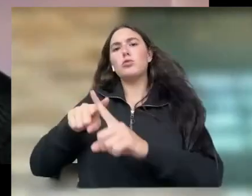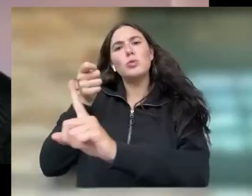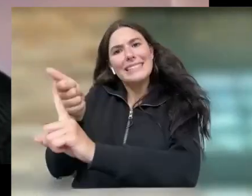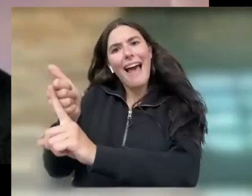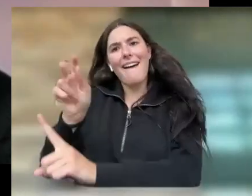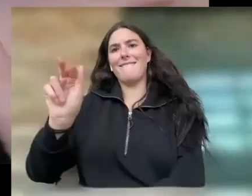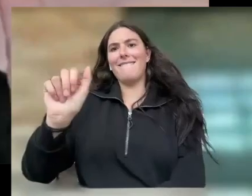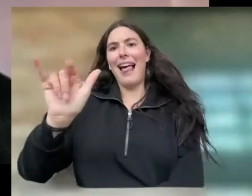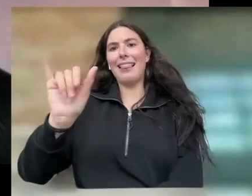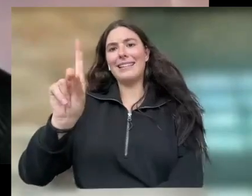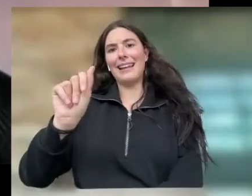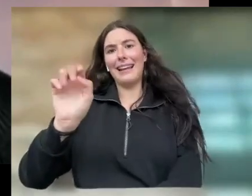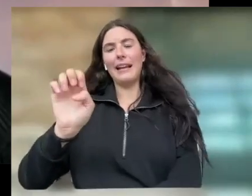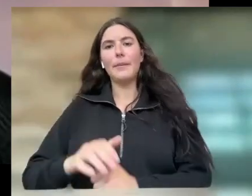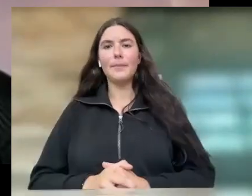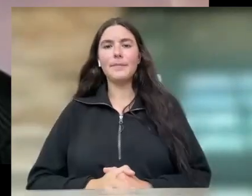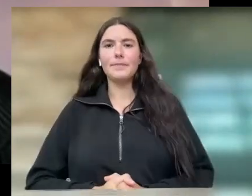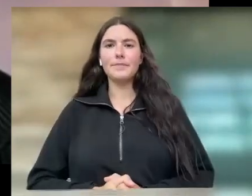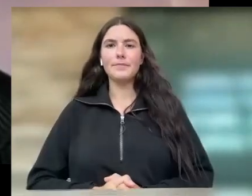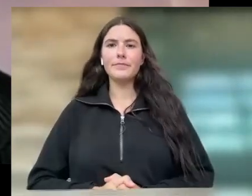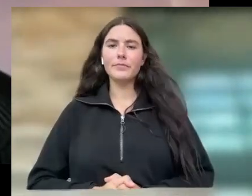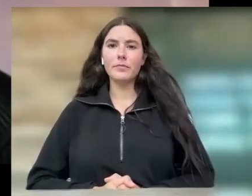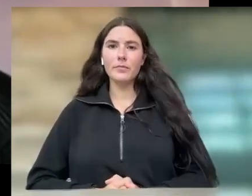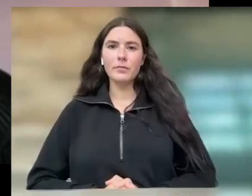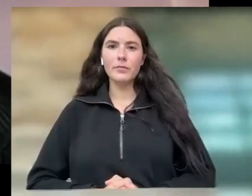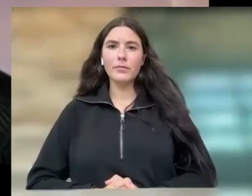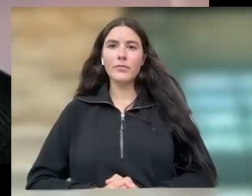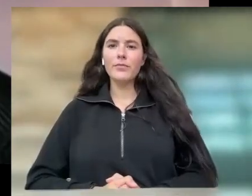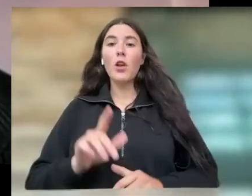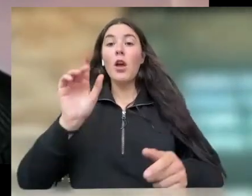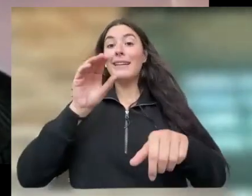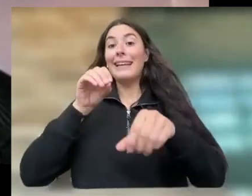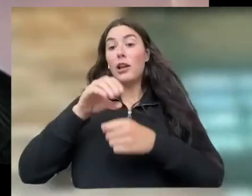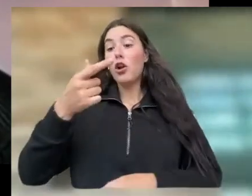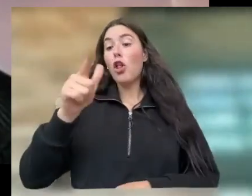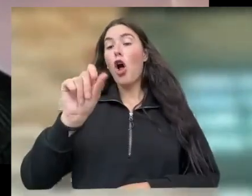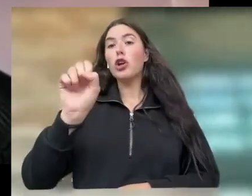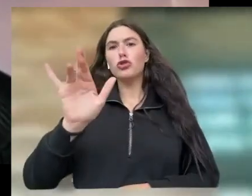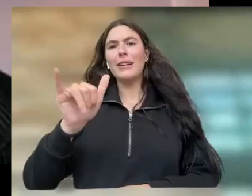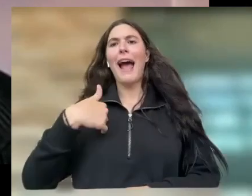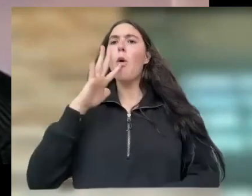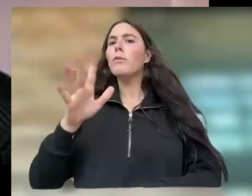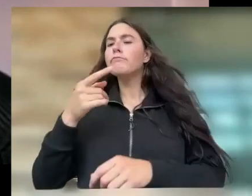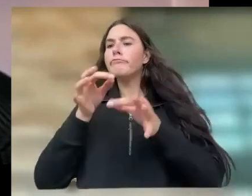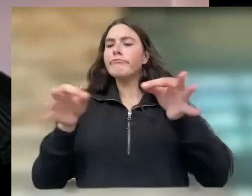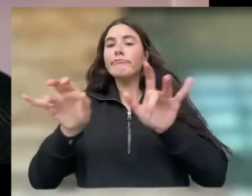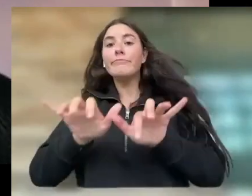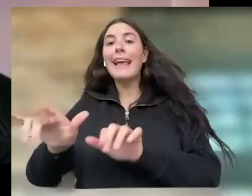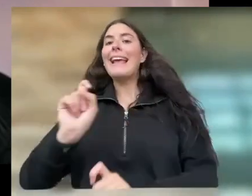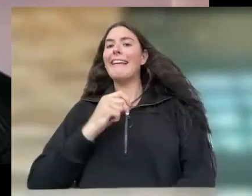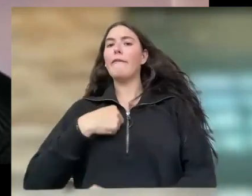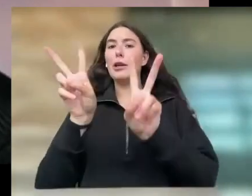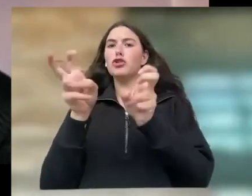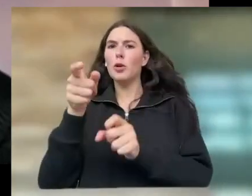with a little tag on to the glossary prompt where I say, give me terms that are validated by valuable resources,